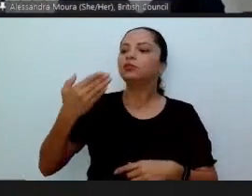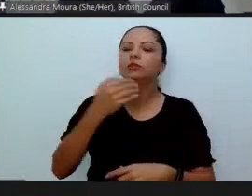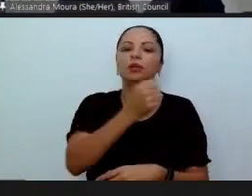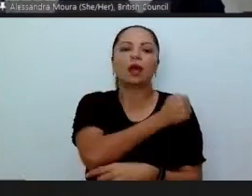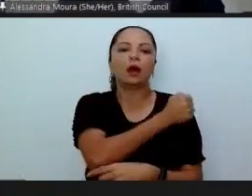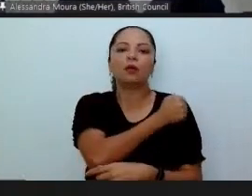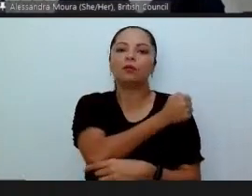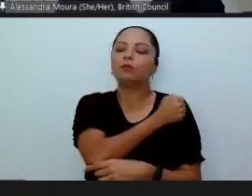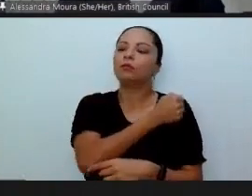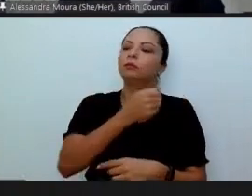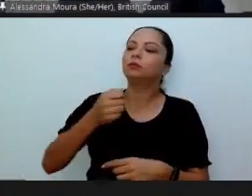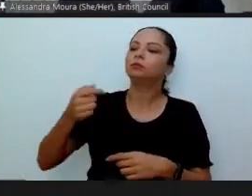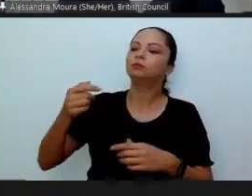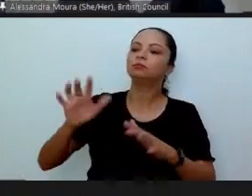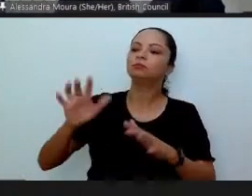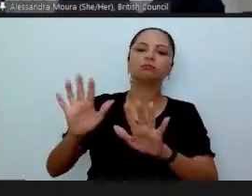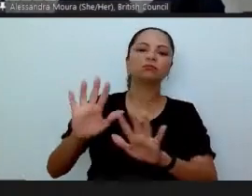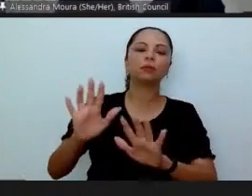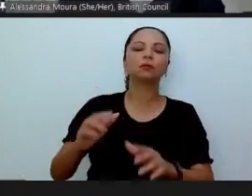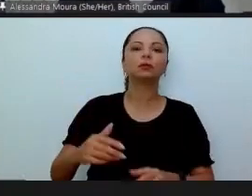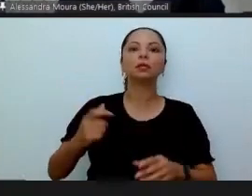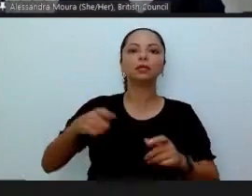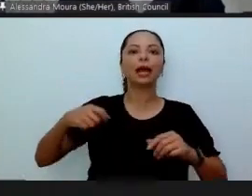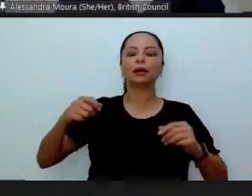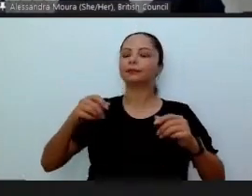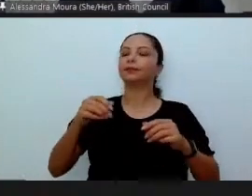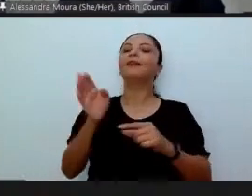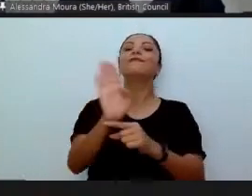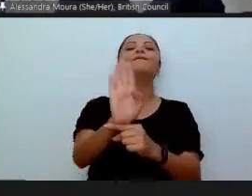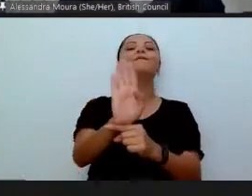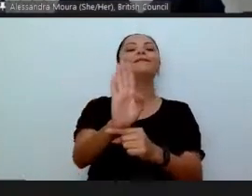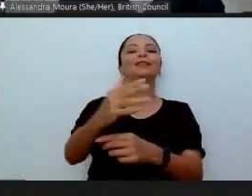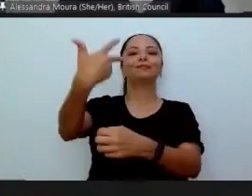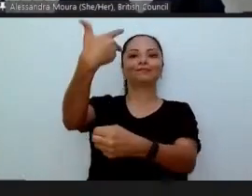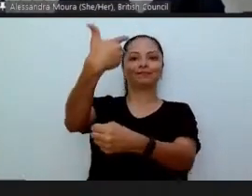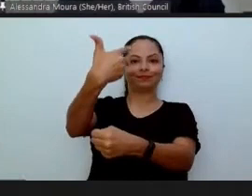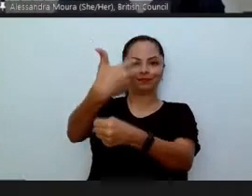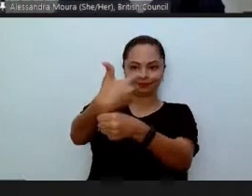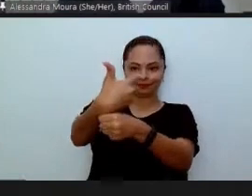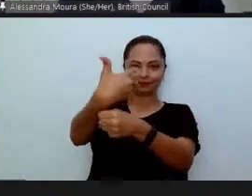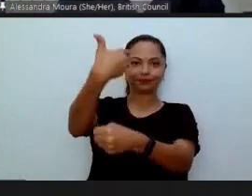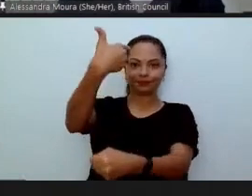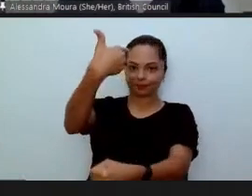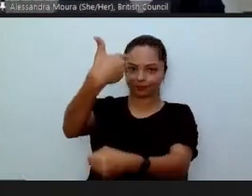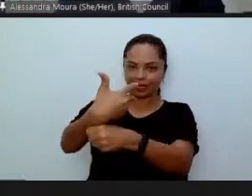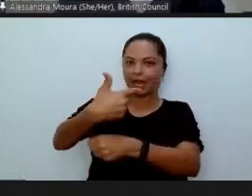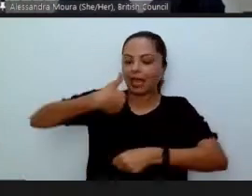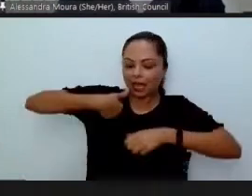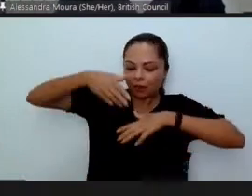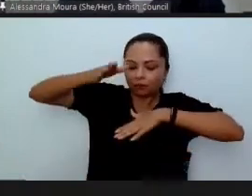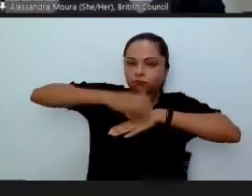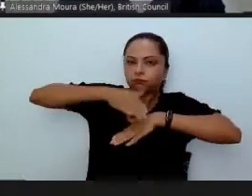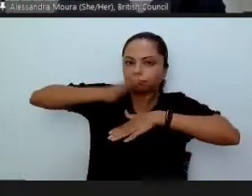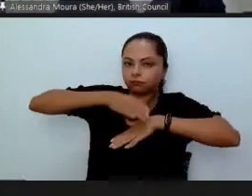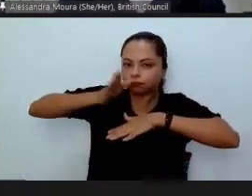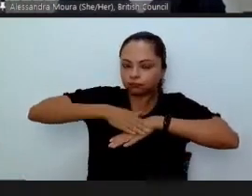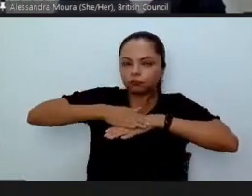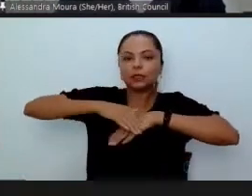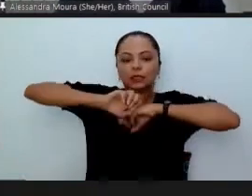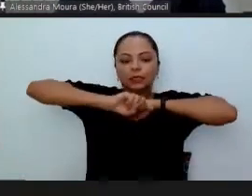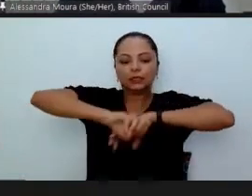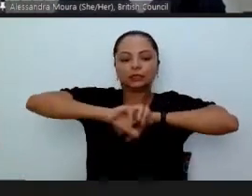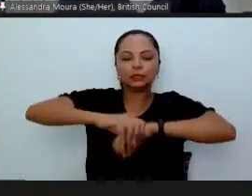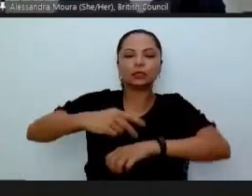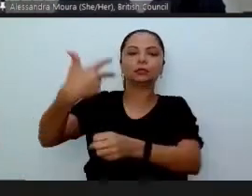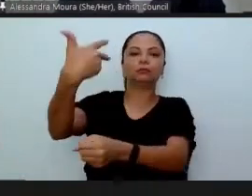yourself teach, or by giving that video to another teacher so they can see how you teach something, because